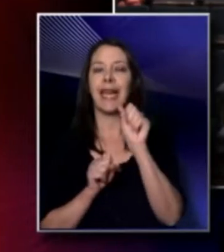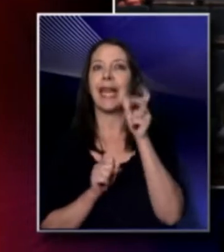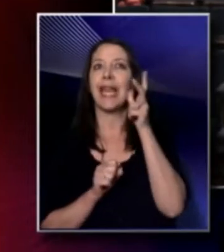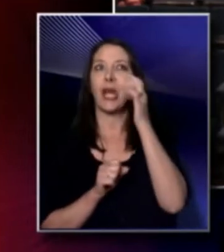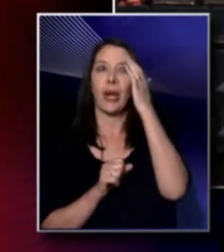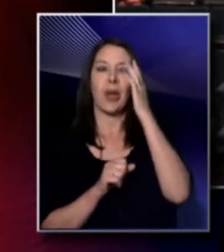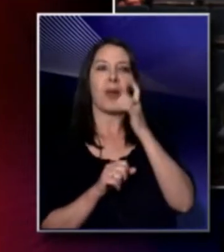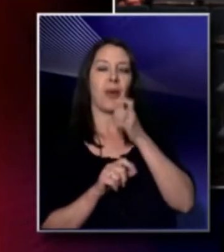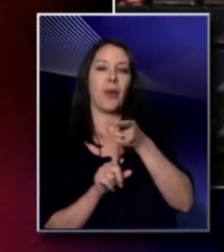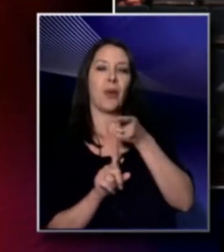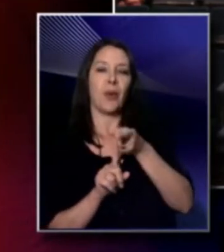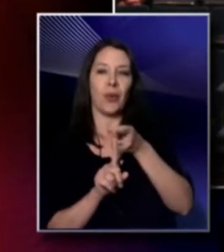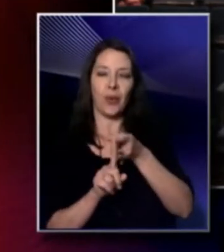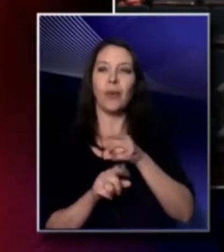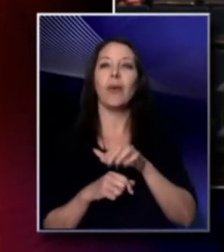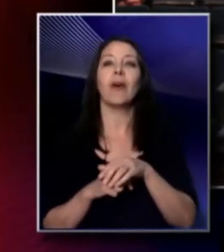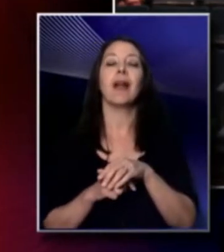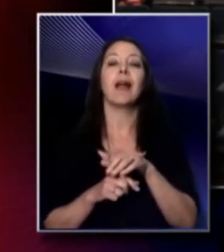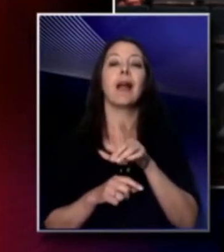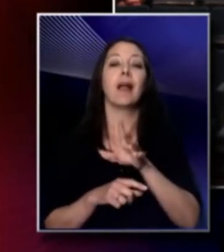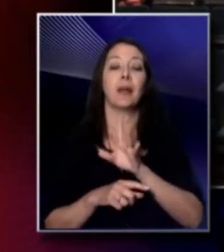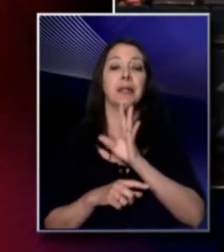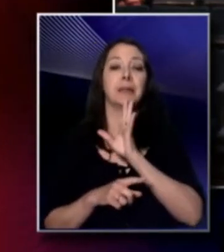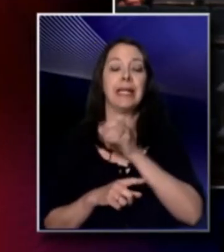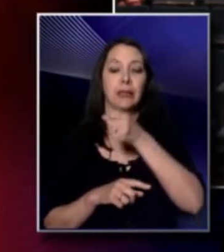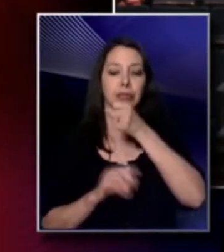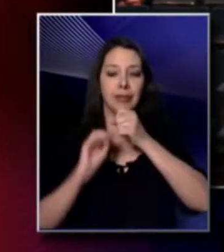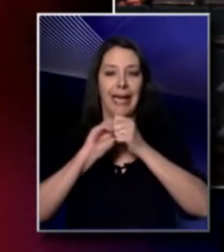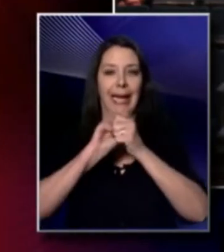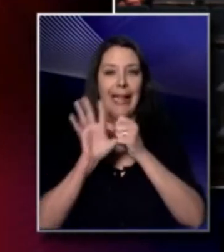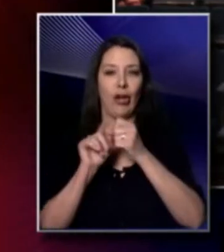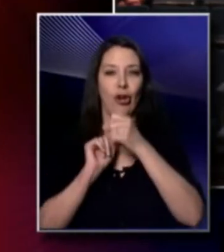speak to the microphone.